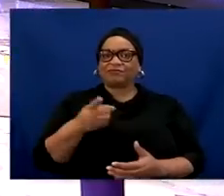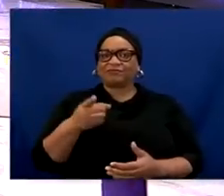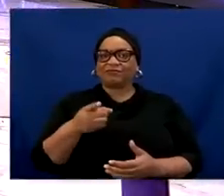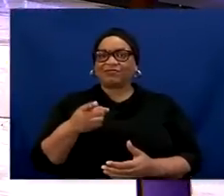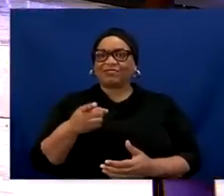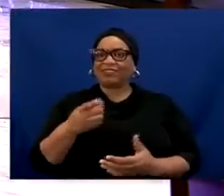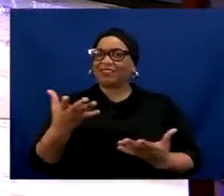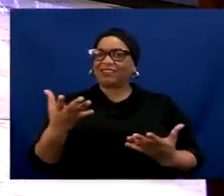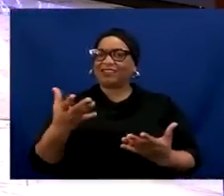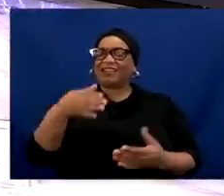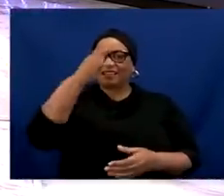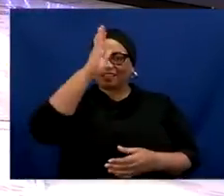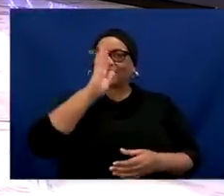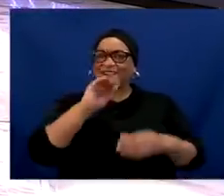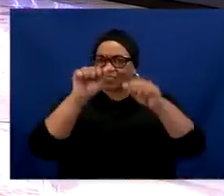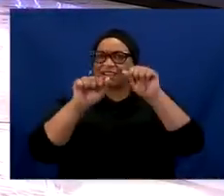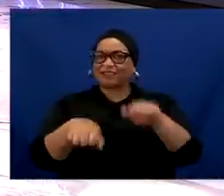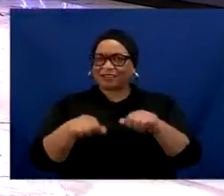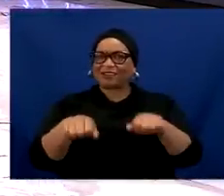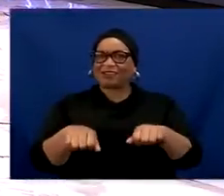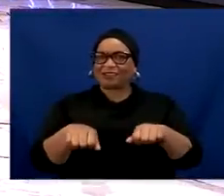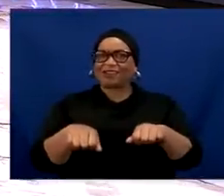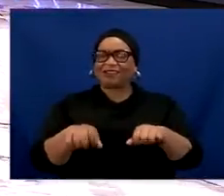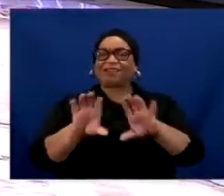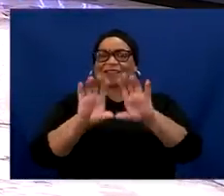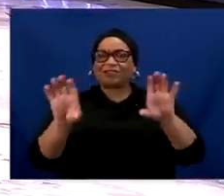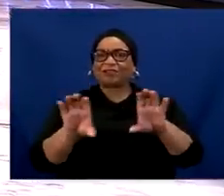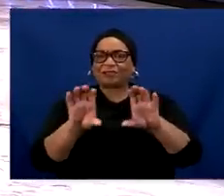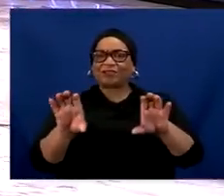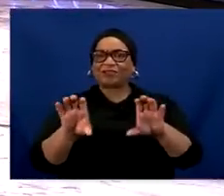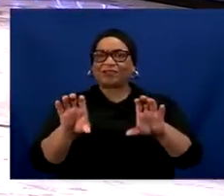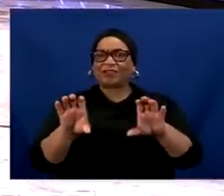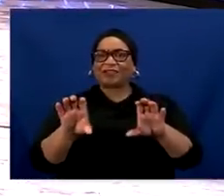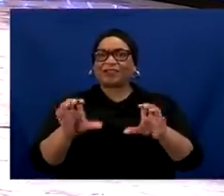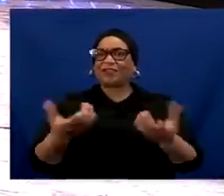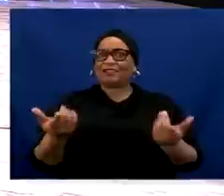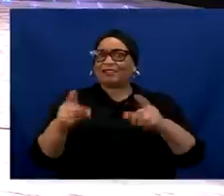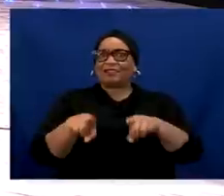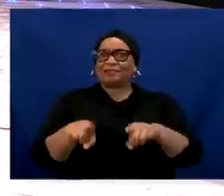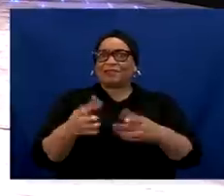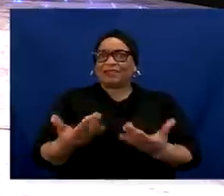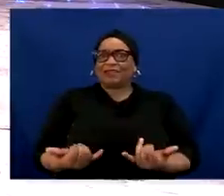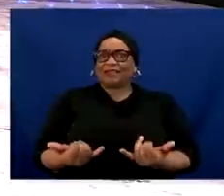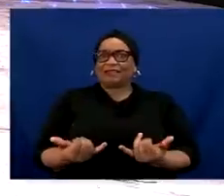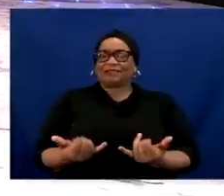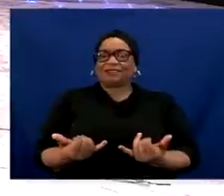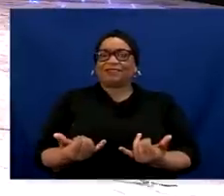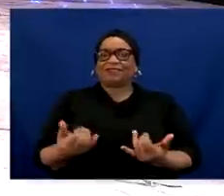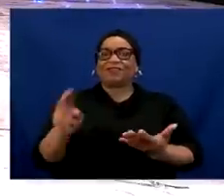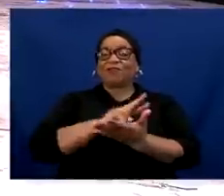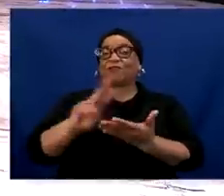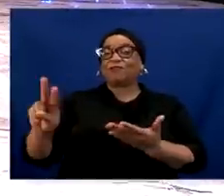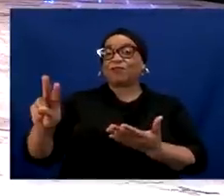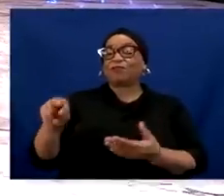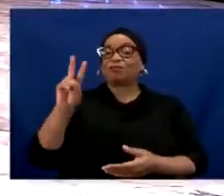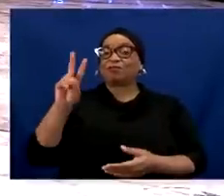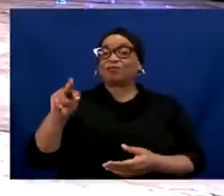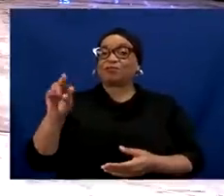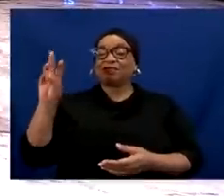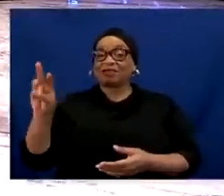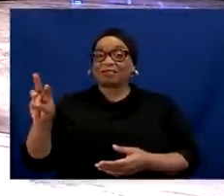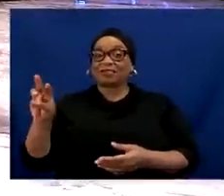I said, God can do it because he's already doing it. Verse 26, in the sixth